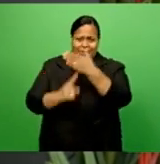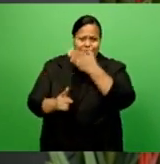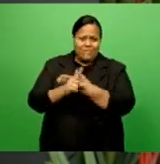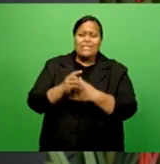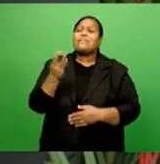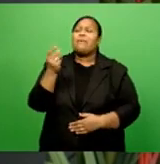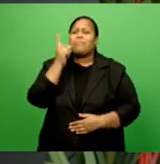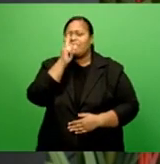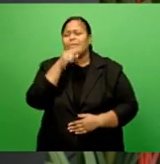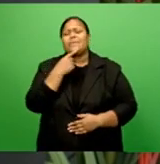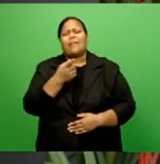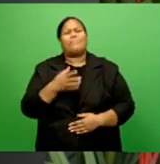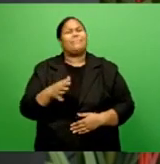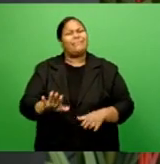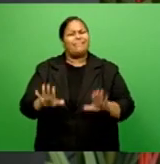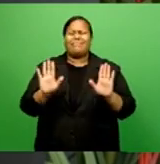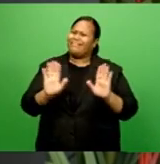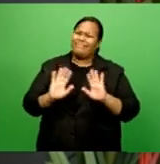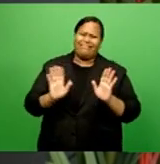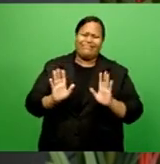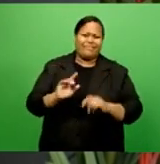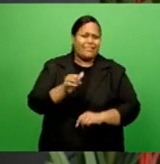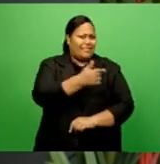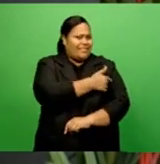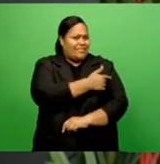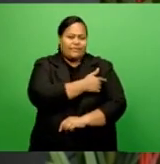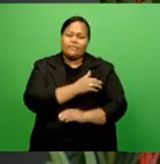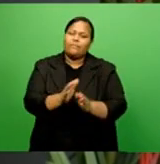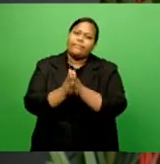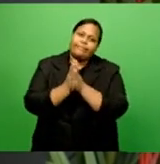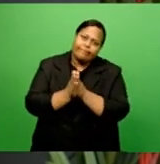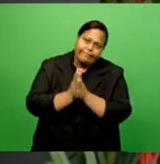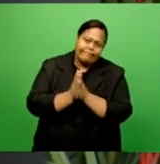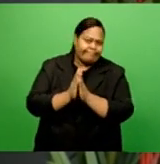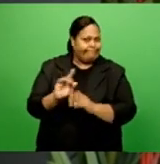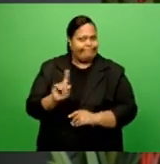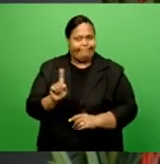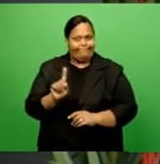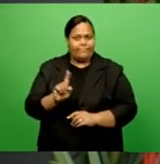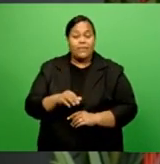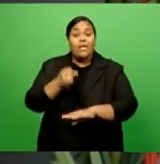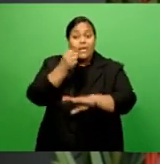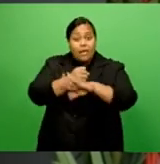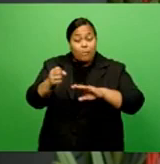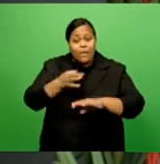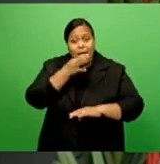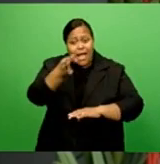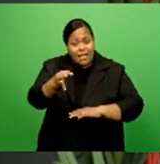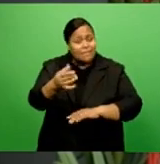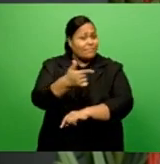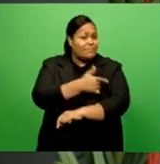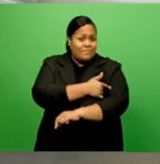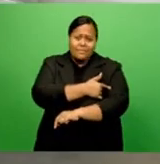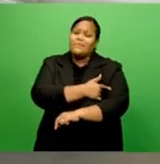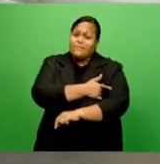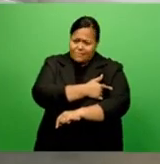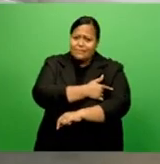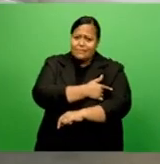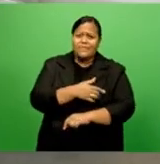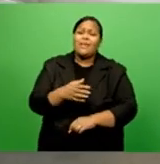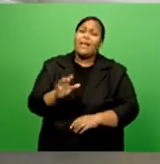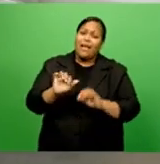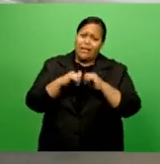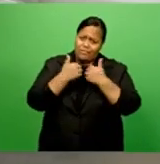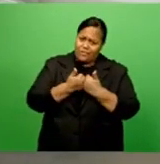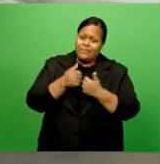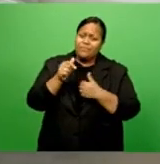saying, don't vaccinate and all that stuff. Please, we beg you. If government asks you to vaccinate, please vaccinate. Australian